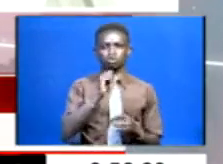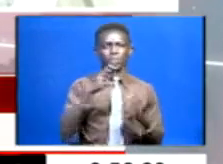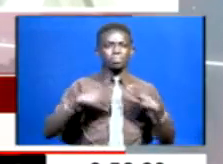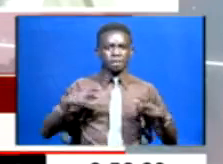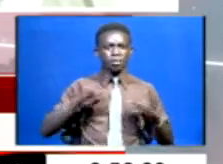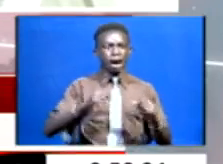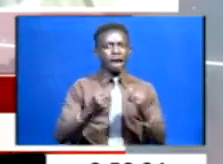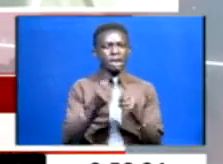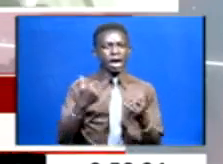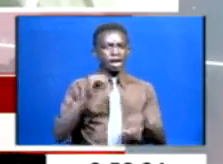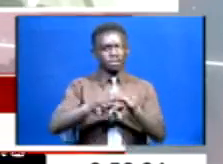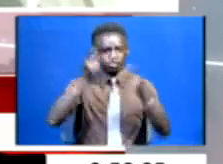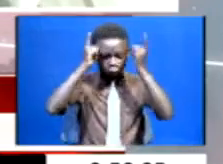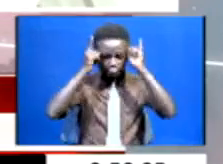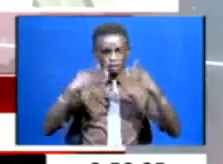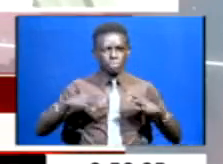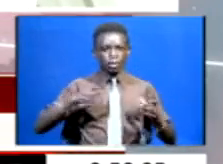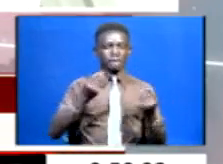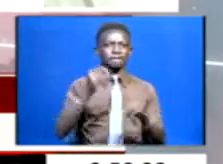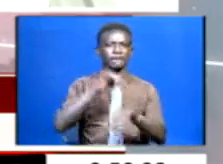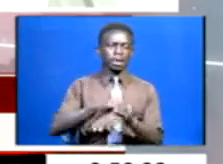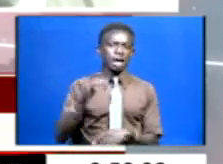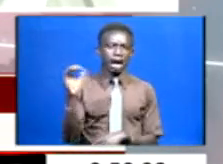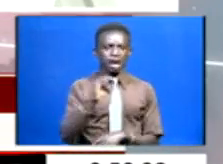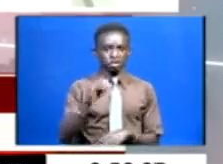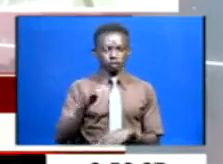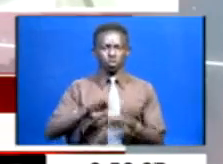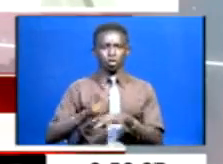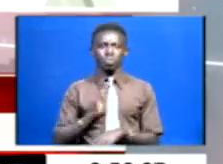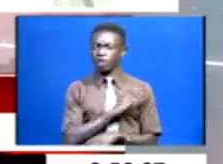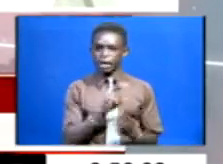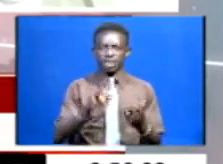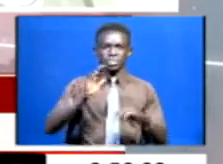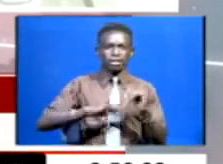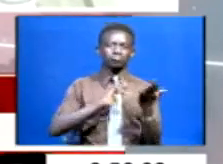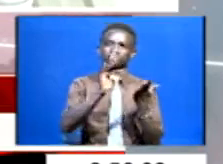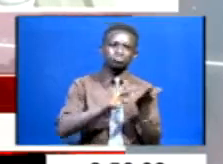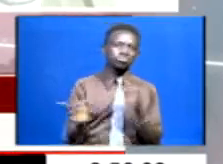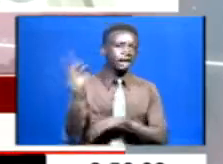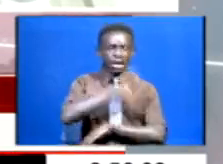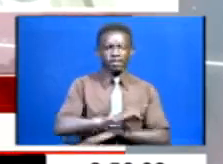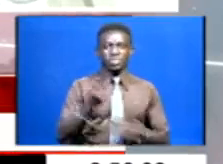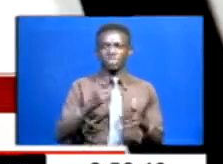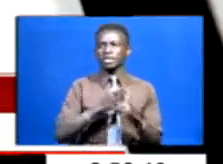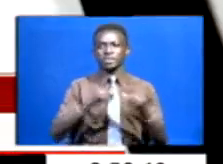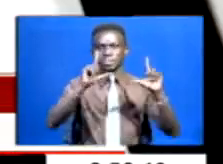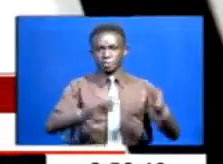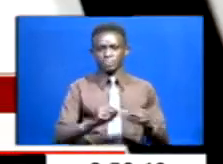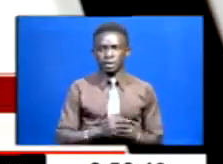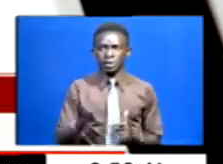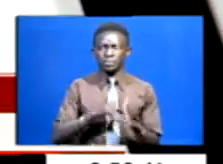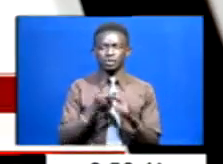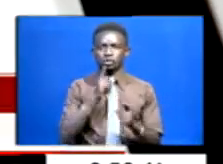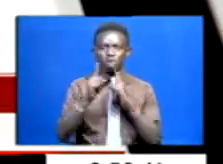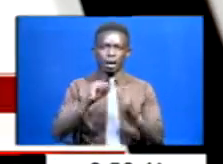be used to really get customers on board instead of just using it to browse the whole day and in Aisha to evil. They're talking about capacity